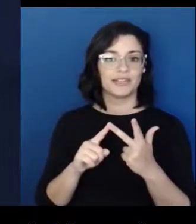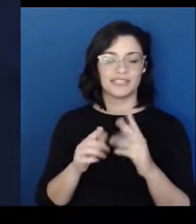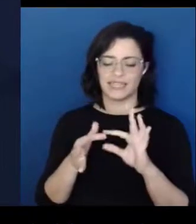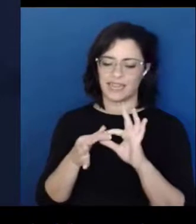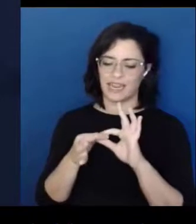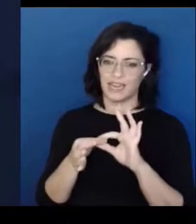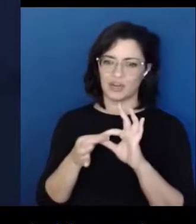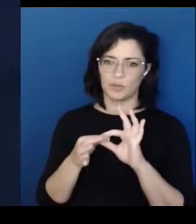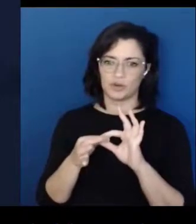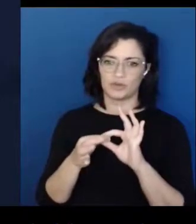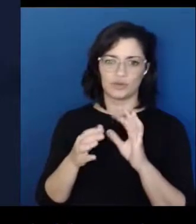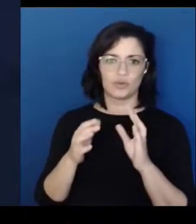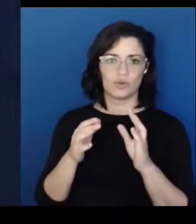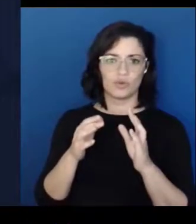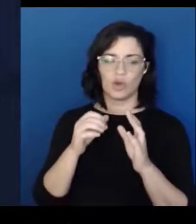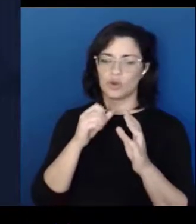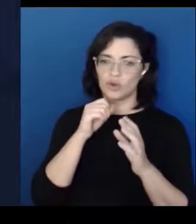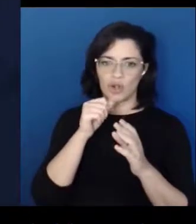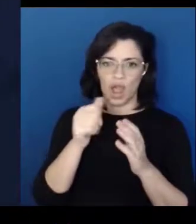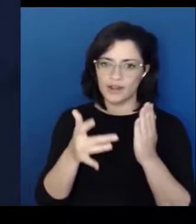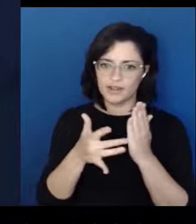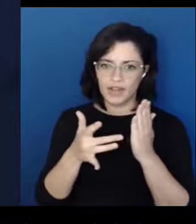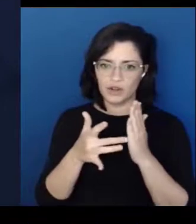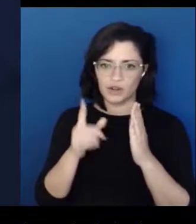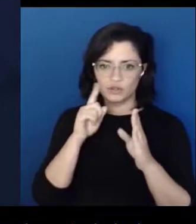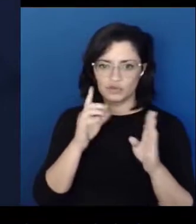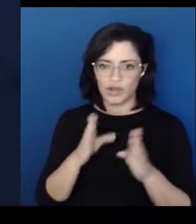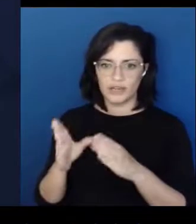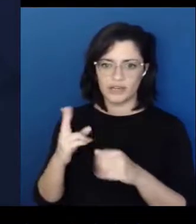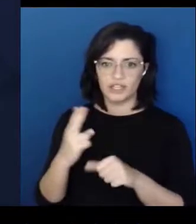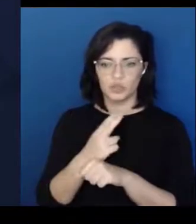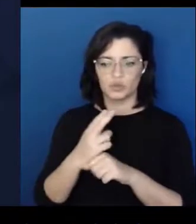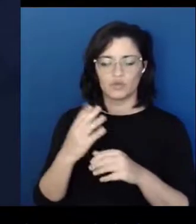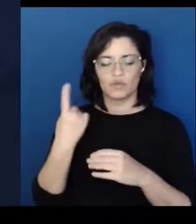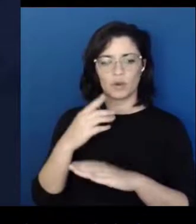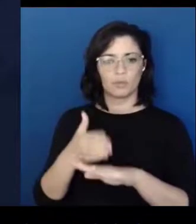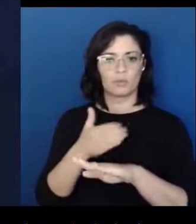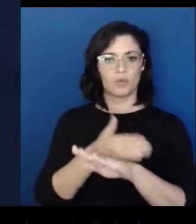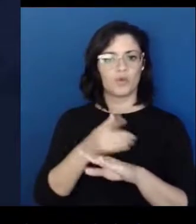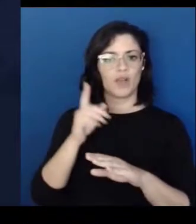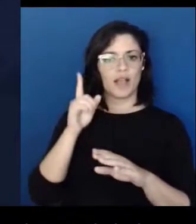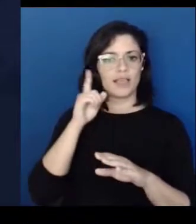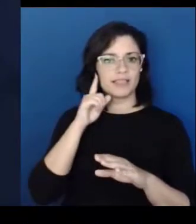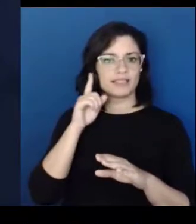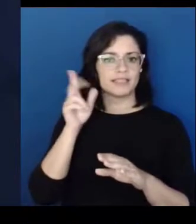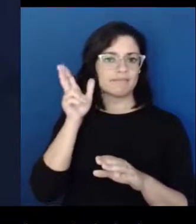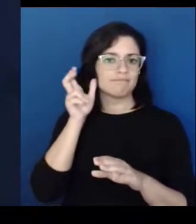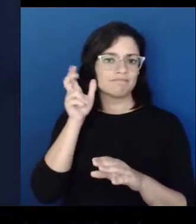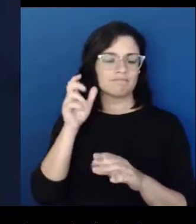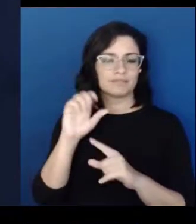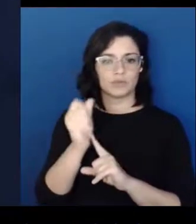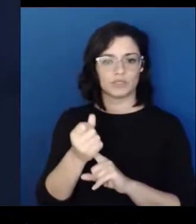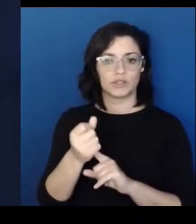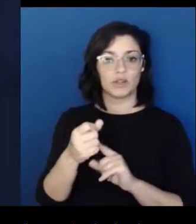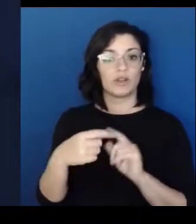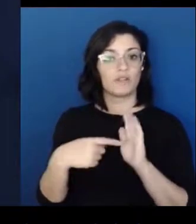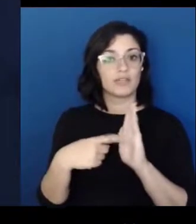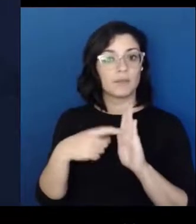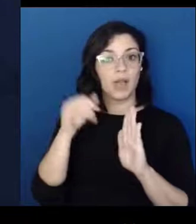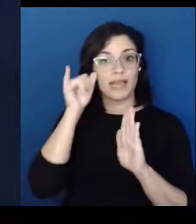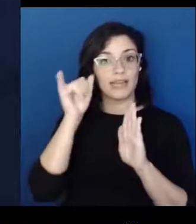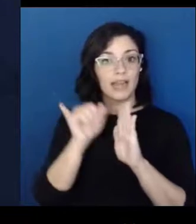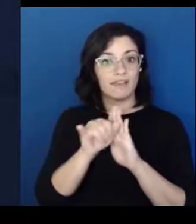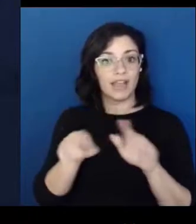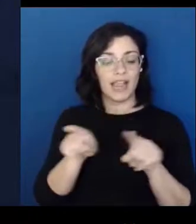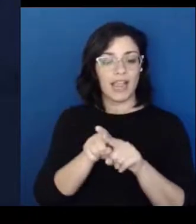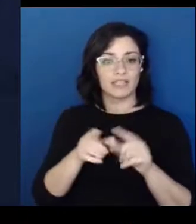improve listening situations. Things like identifying as a person with hearing loss. Hey, would you mind